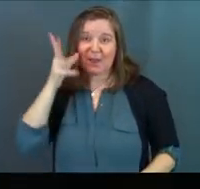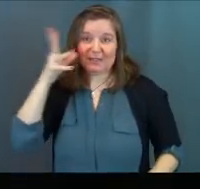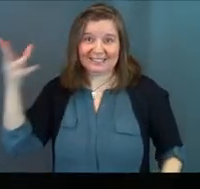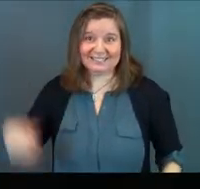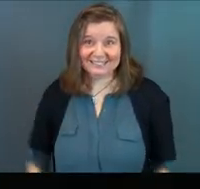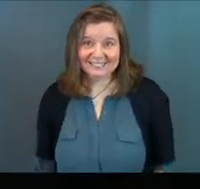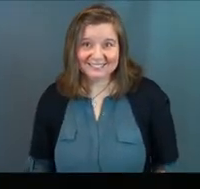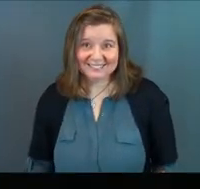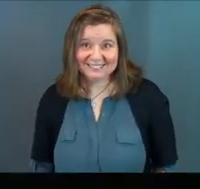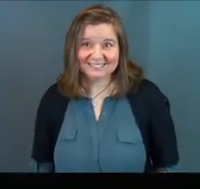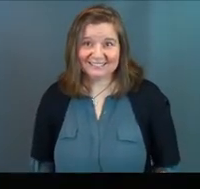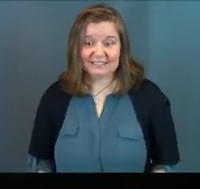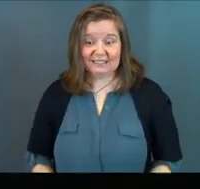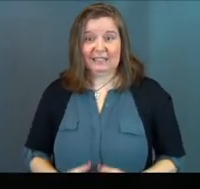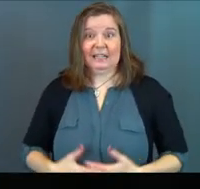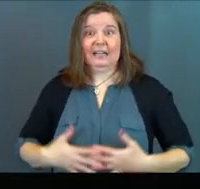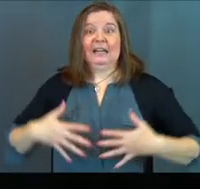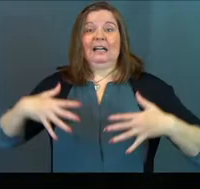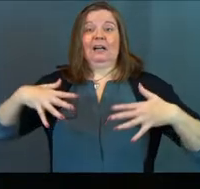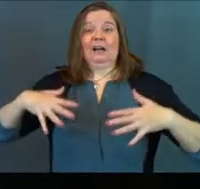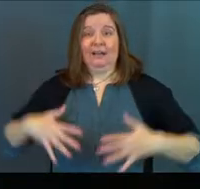parenting.